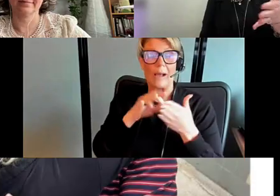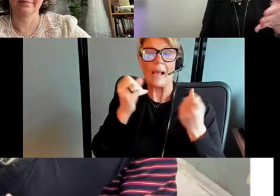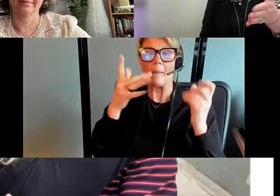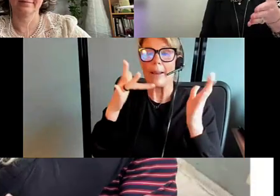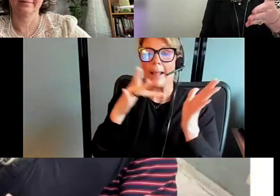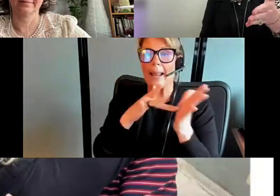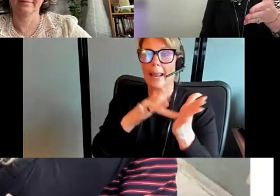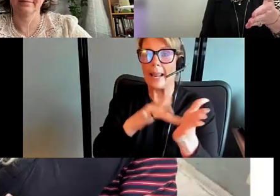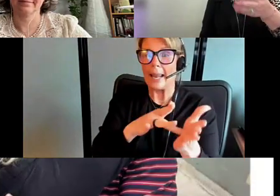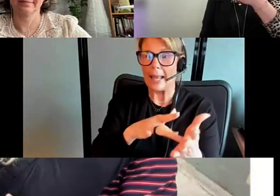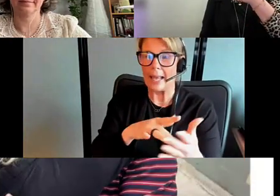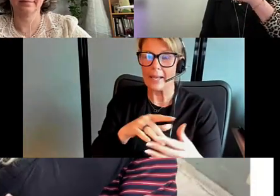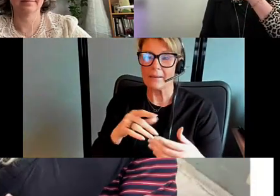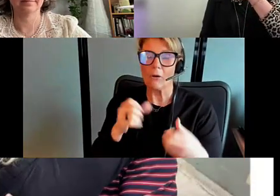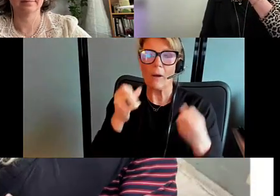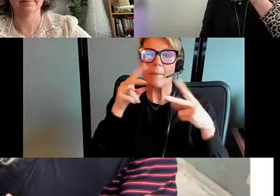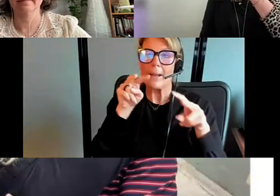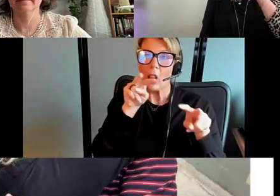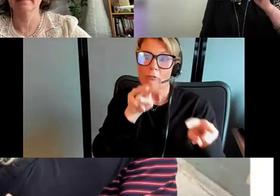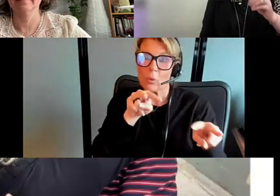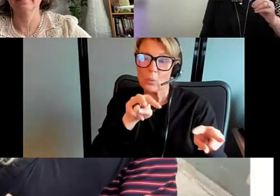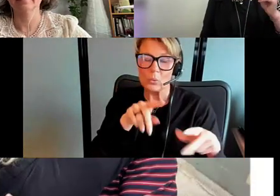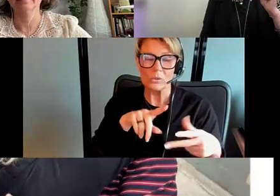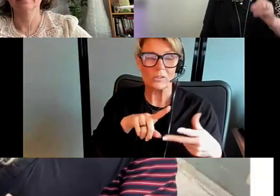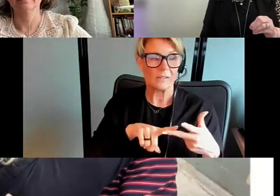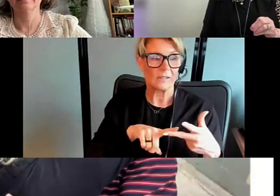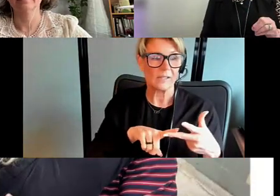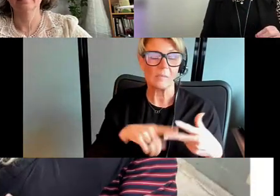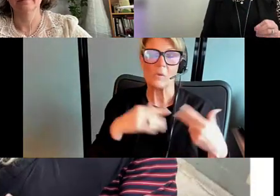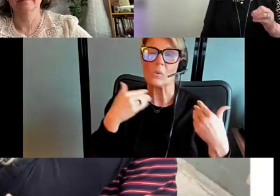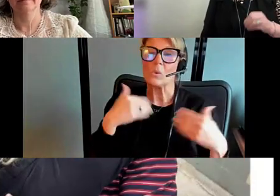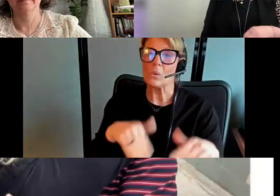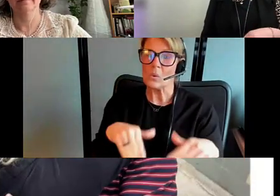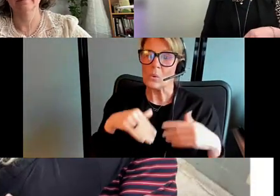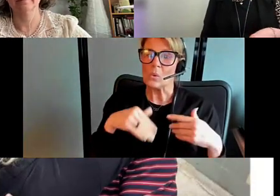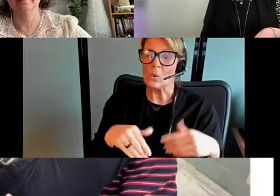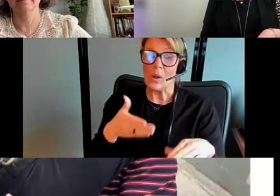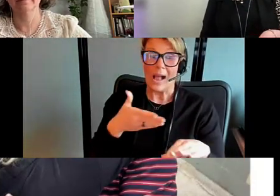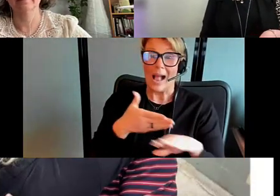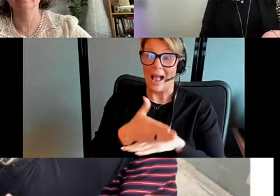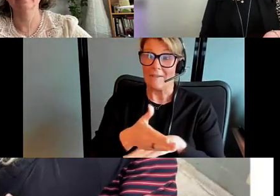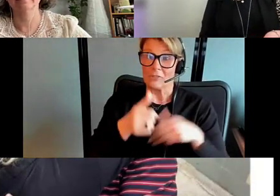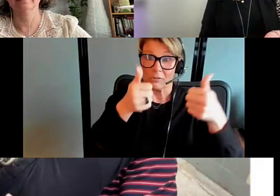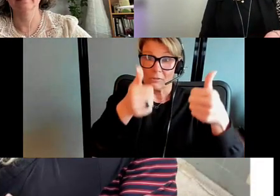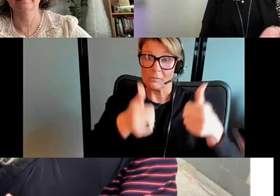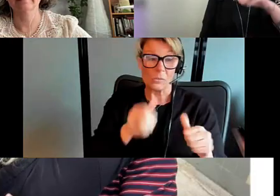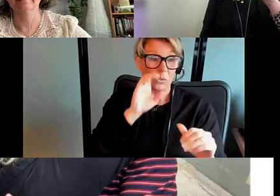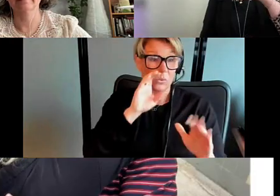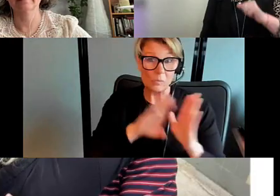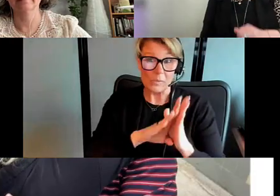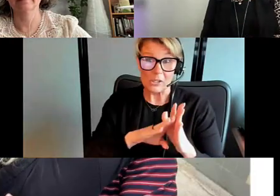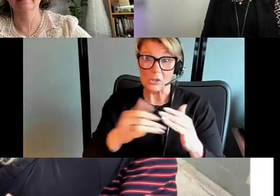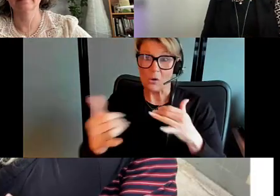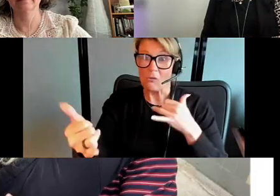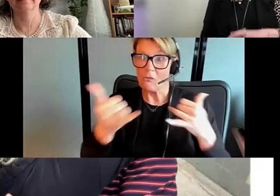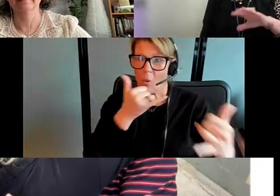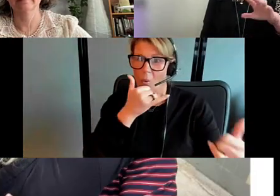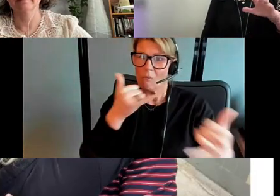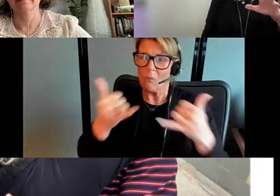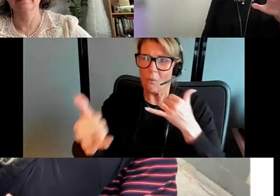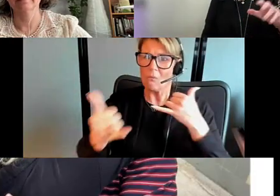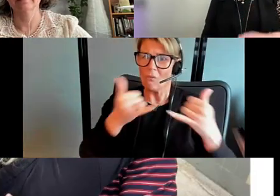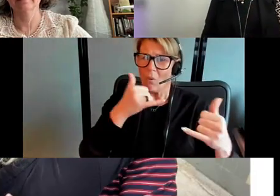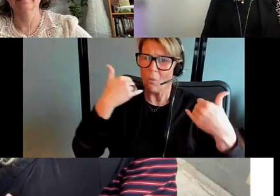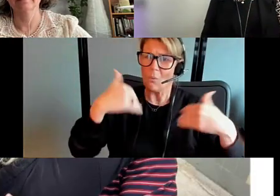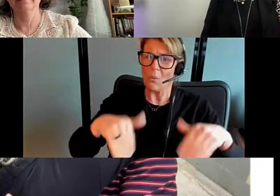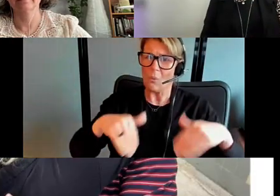offered that so I could see that. But the amount of phone calls we got, and this young man is kind